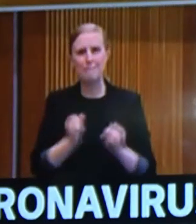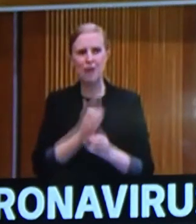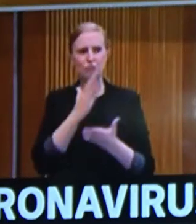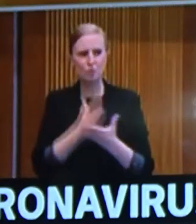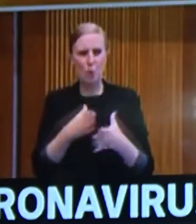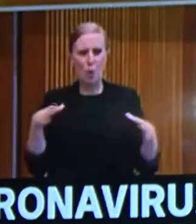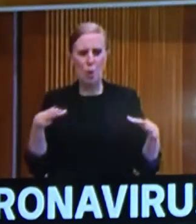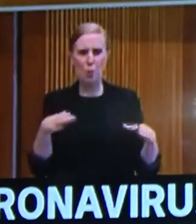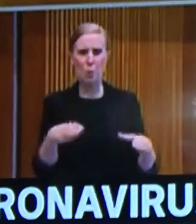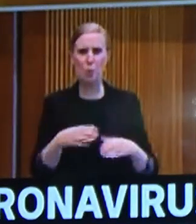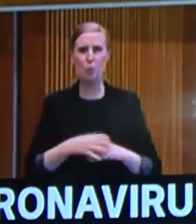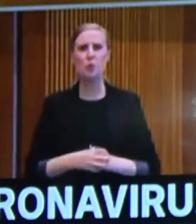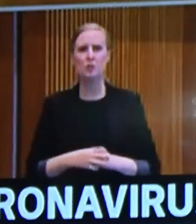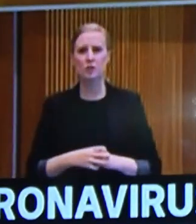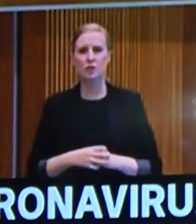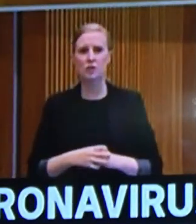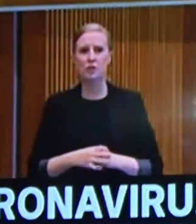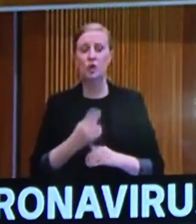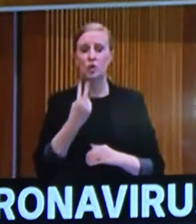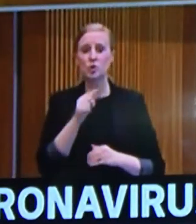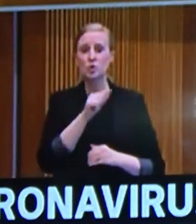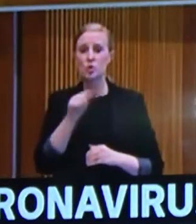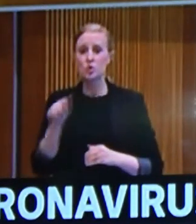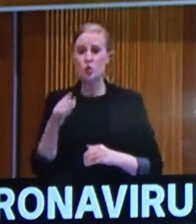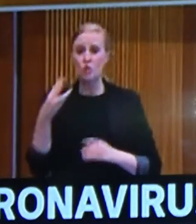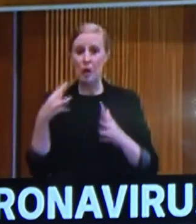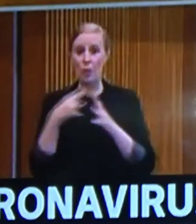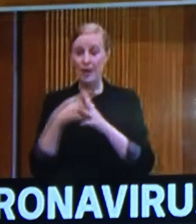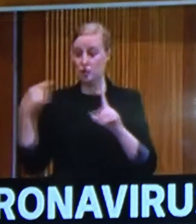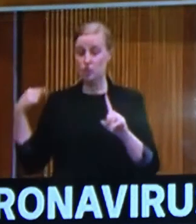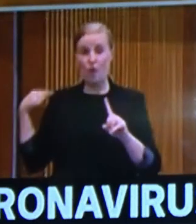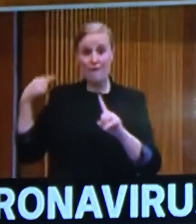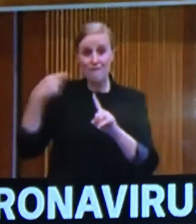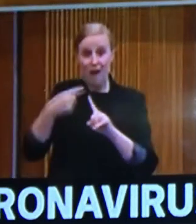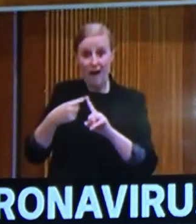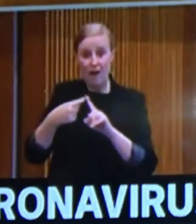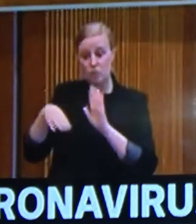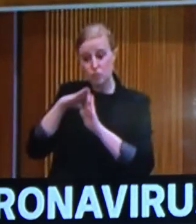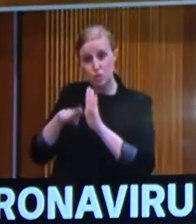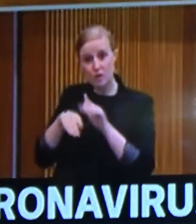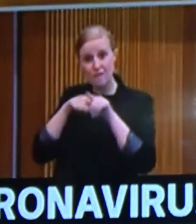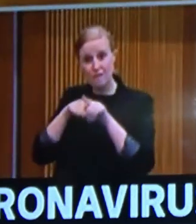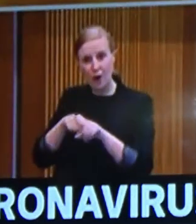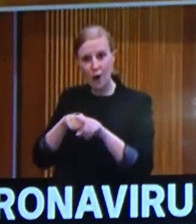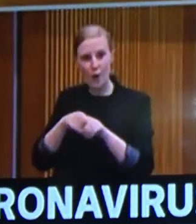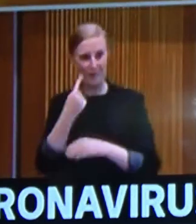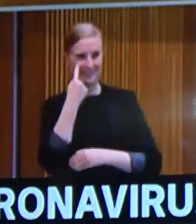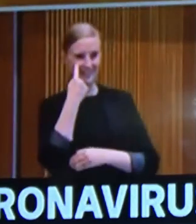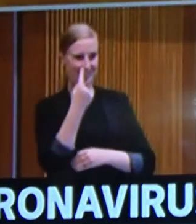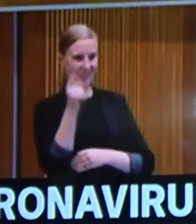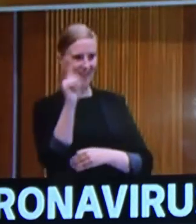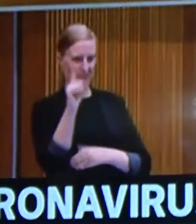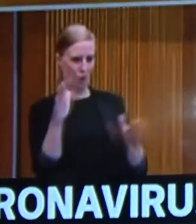3 and 4 weeks have begun to yield benefit. The measures that we've just put in place, we hope, will deliver